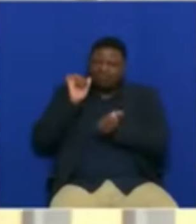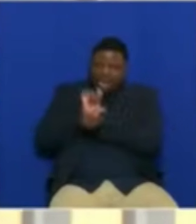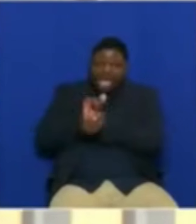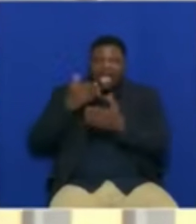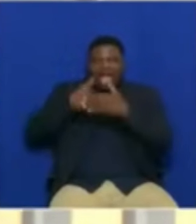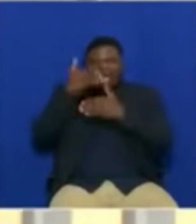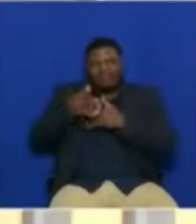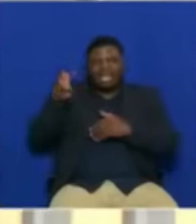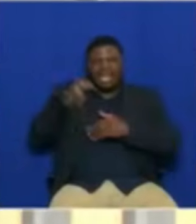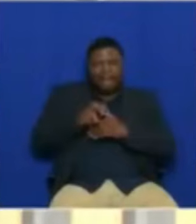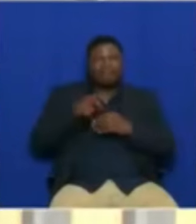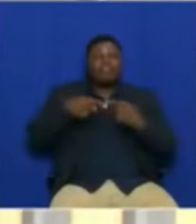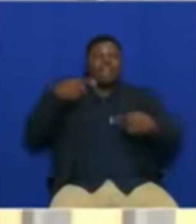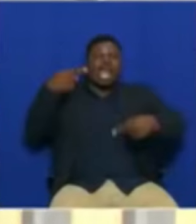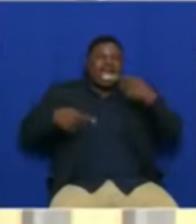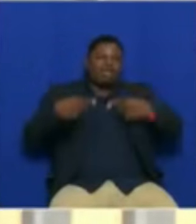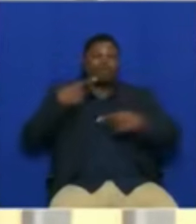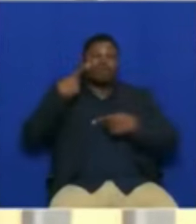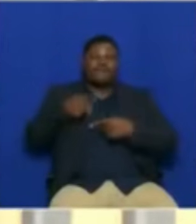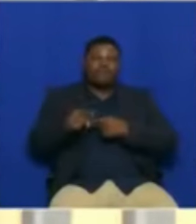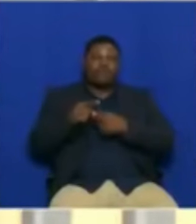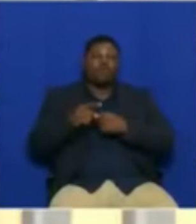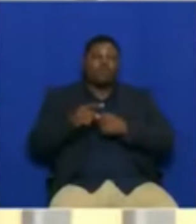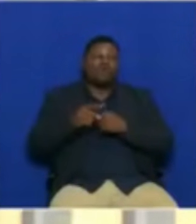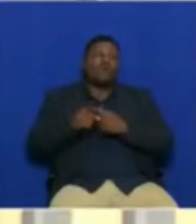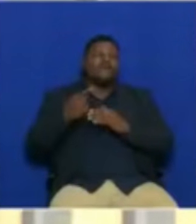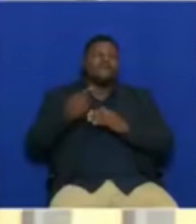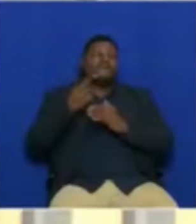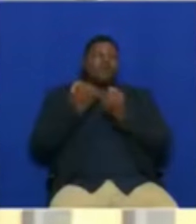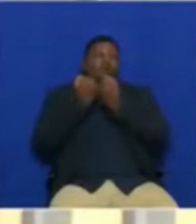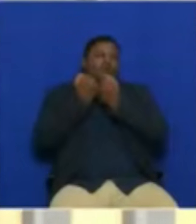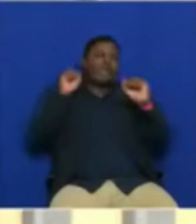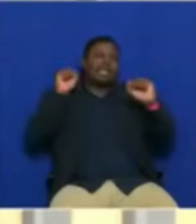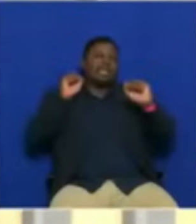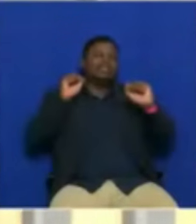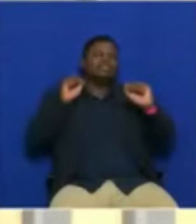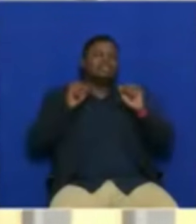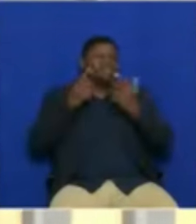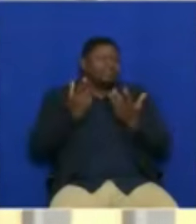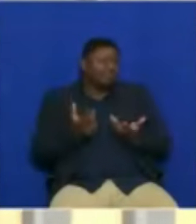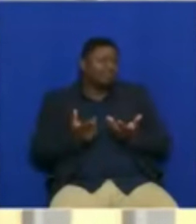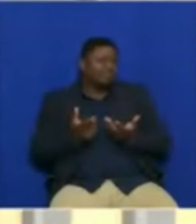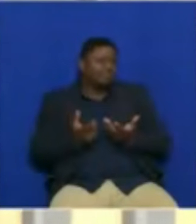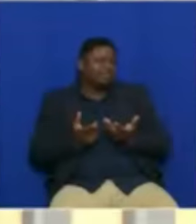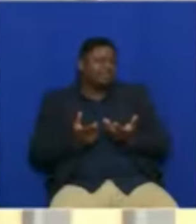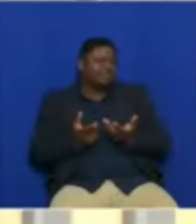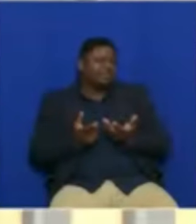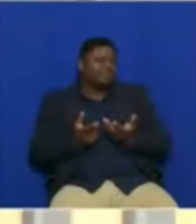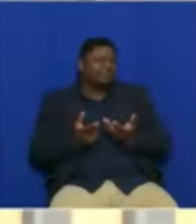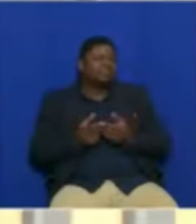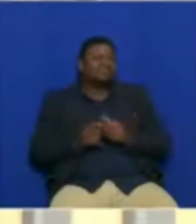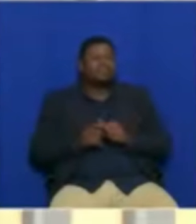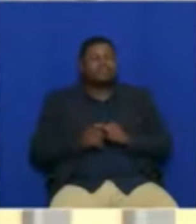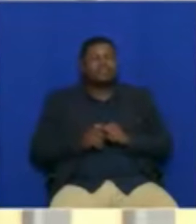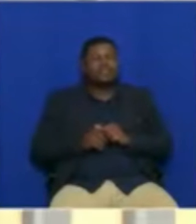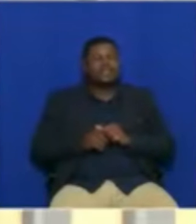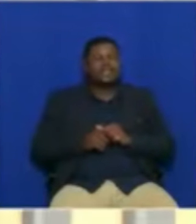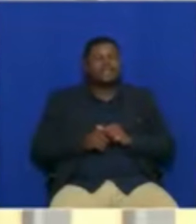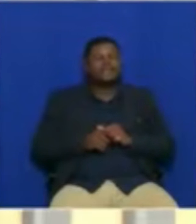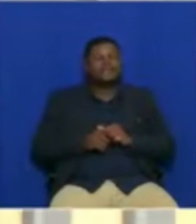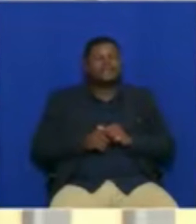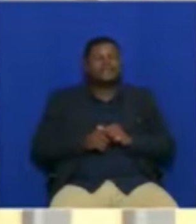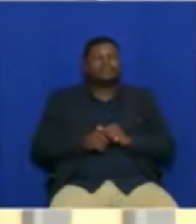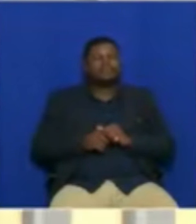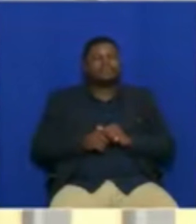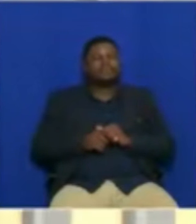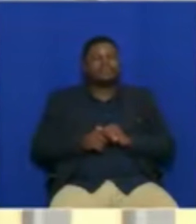the SAPS's position and guidance to its members. Yes. And then the next paragraph recognizes that